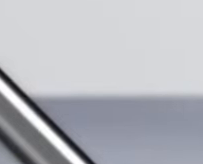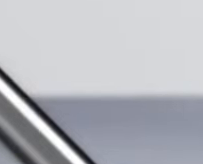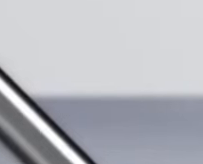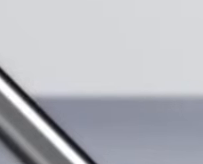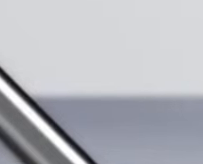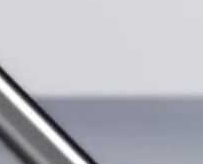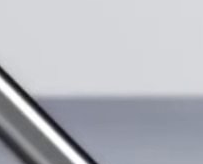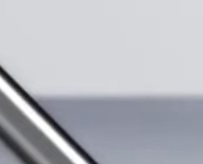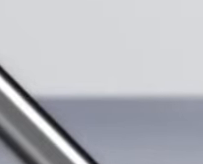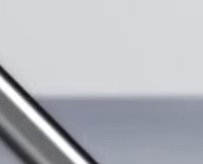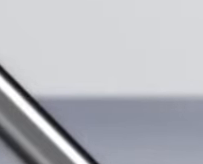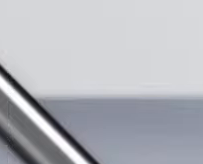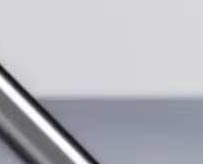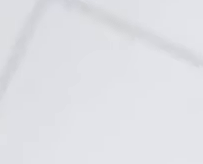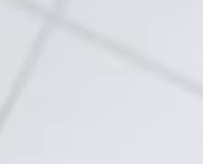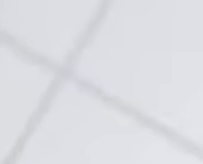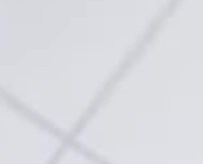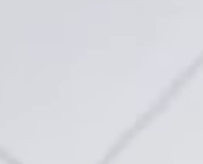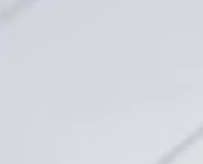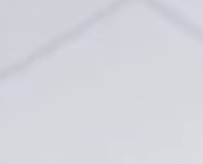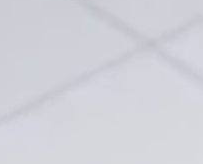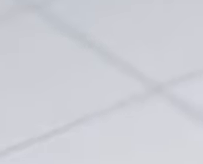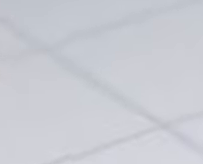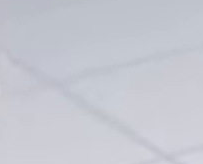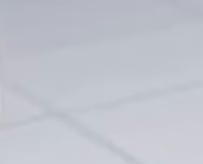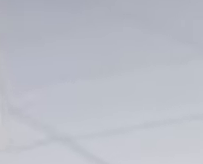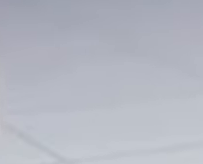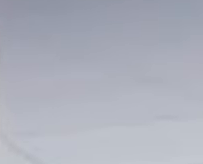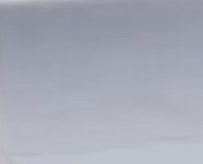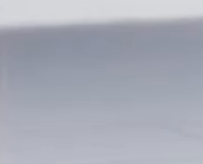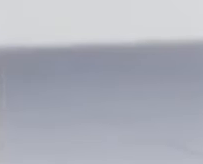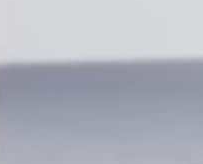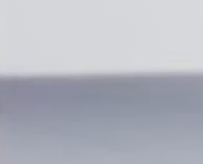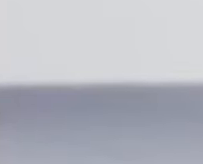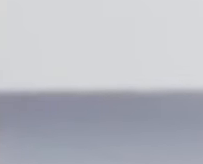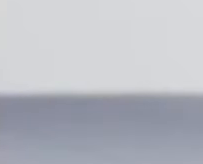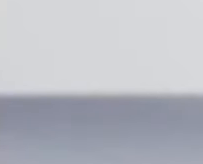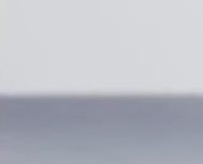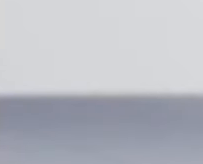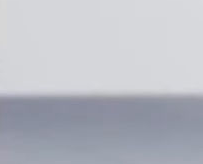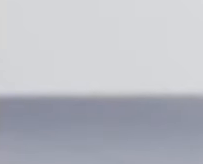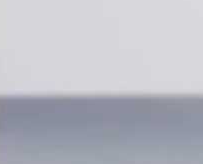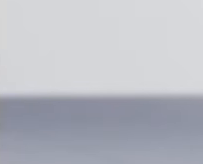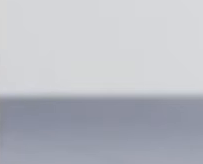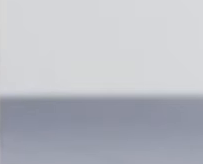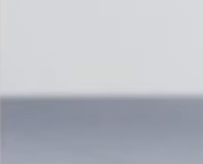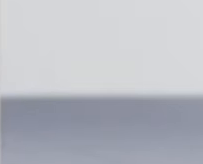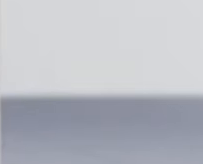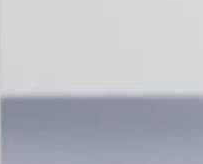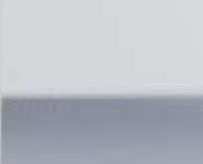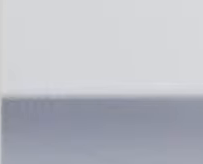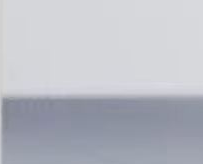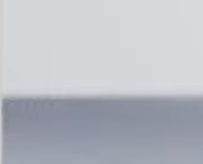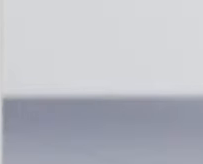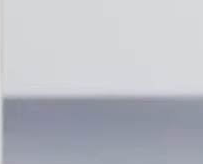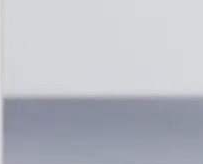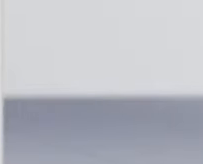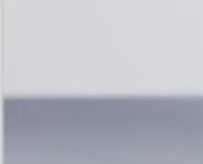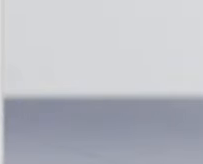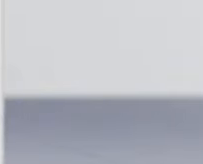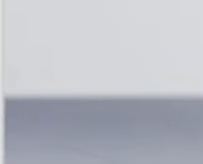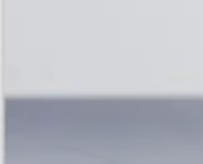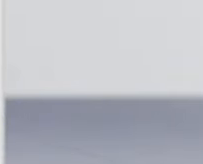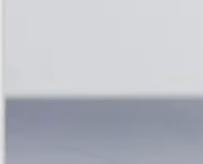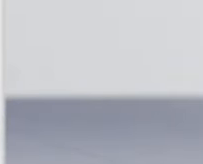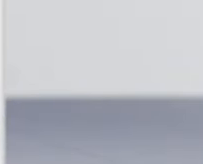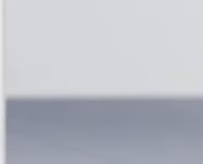2023-2024. The letter lists the documents that the ESCC wants to access, including invoices, contracts, certificates,